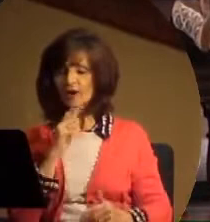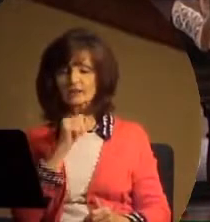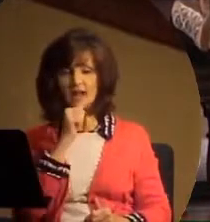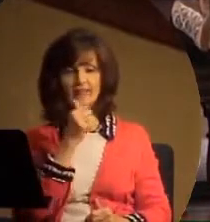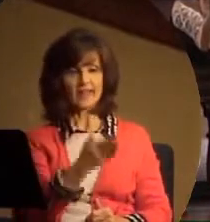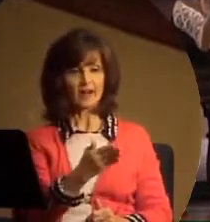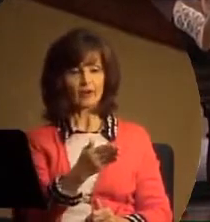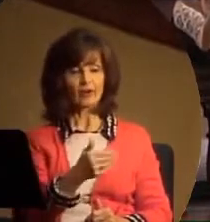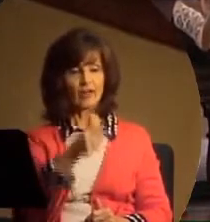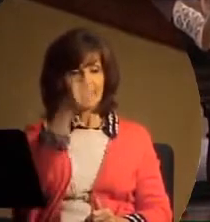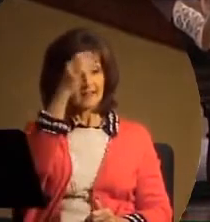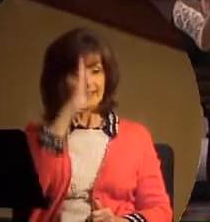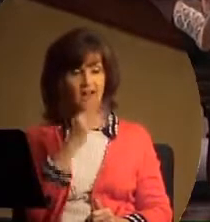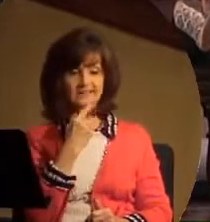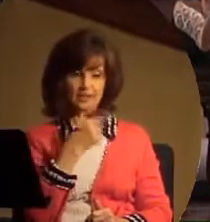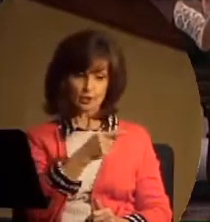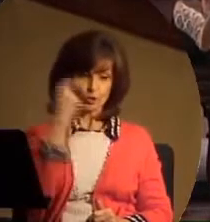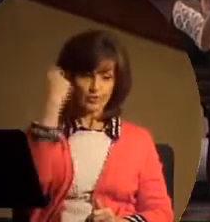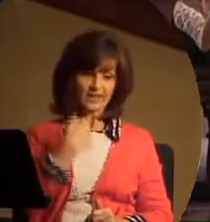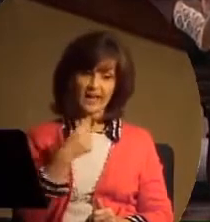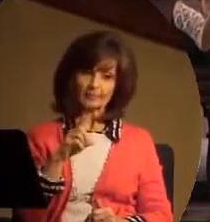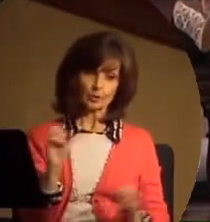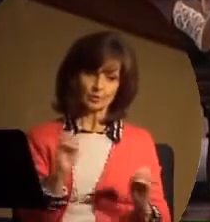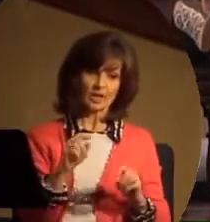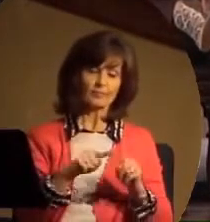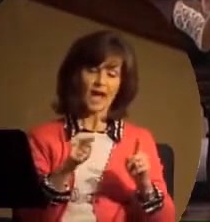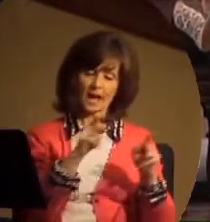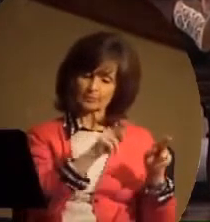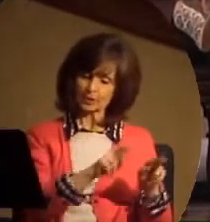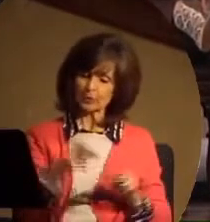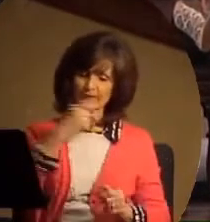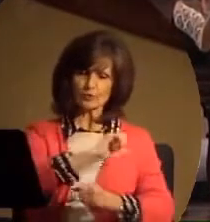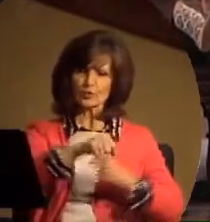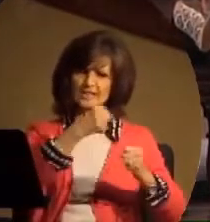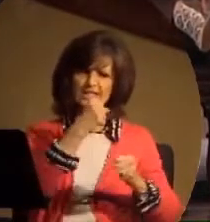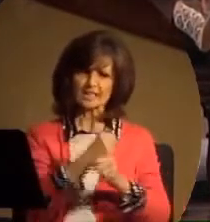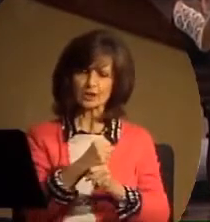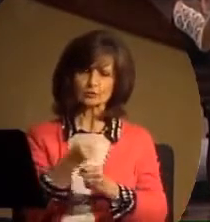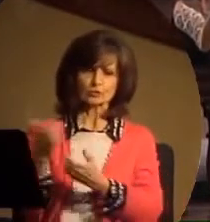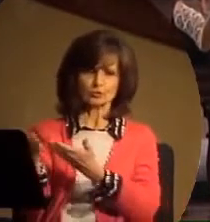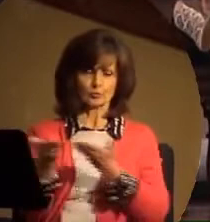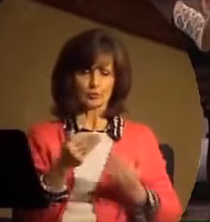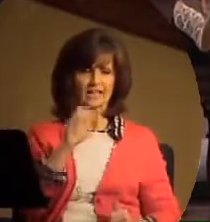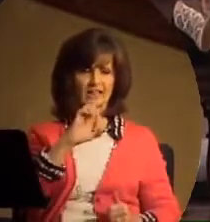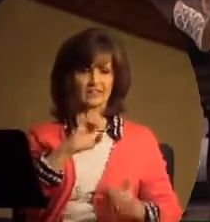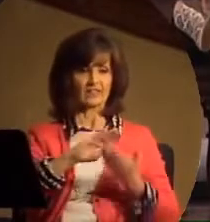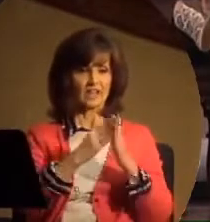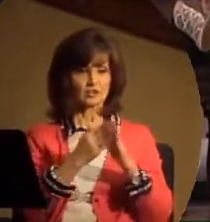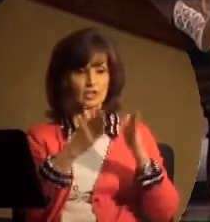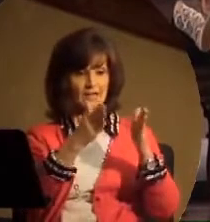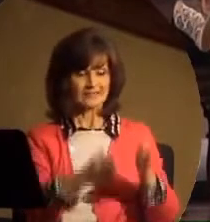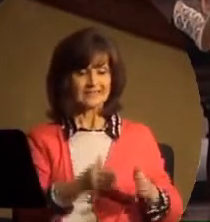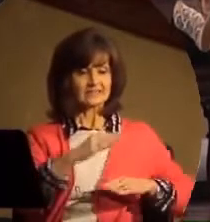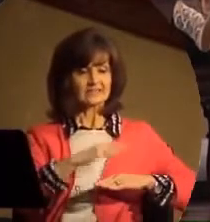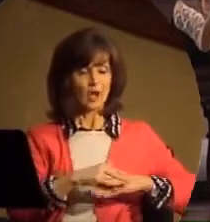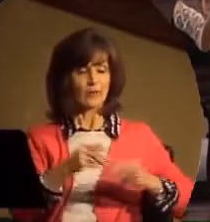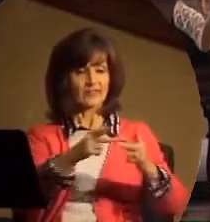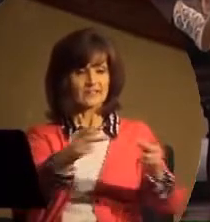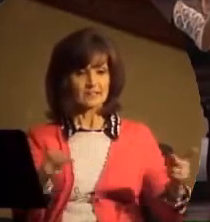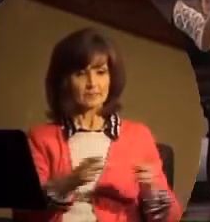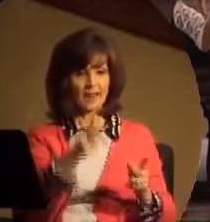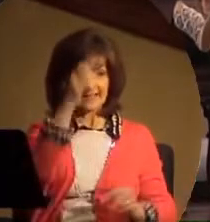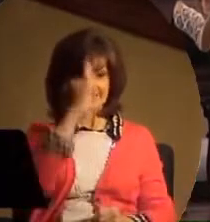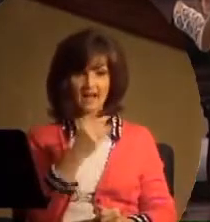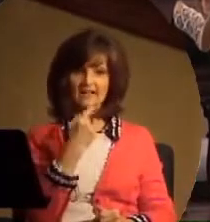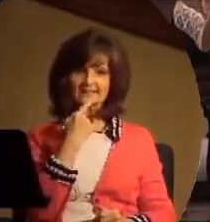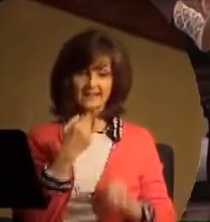been doing nothing, but I'm just telling you, I've been getting ready for years to bring the Chaldeans upon this place. God said,